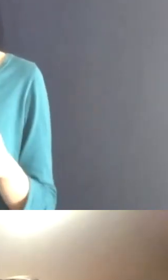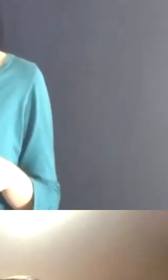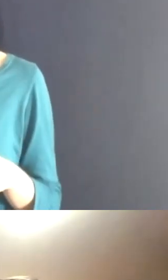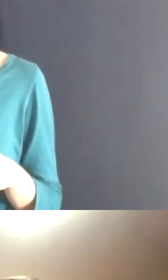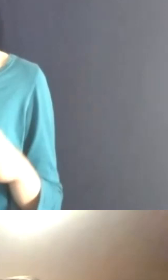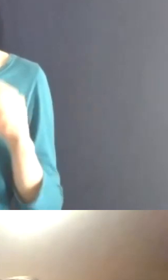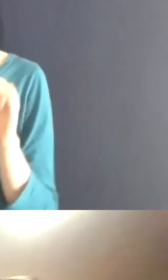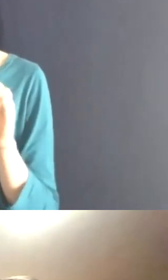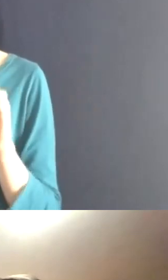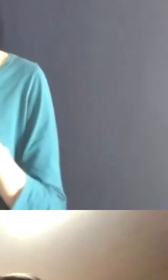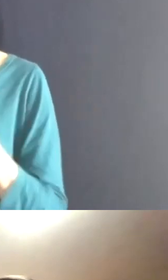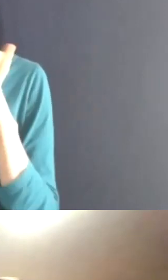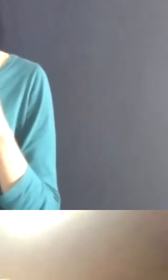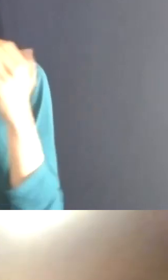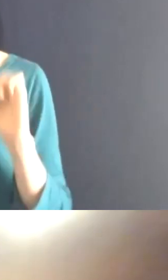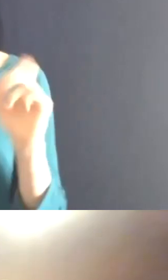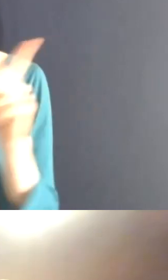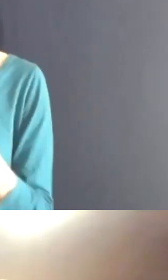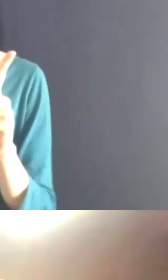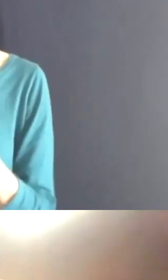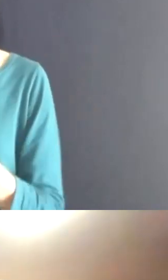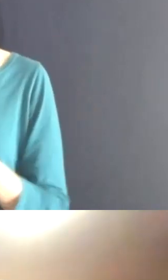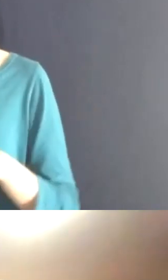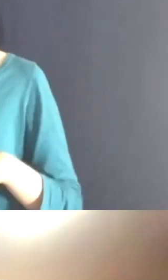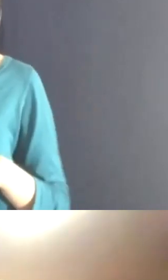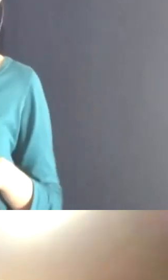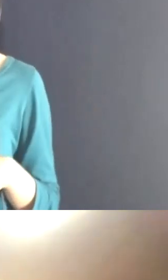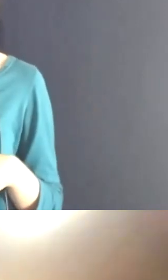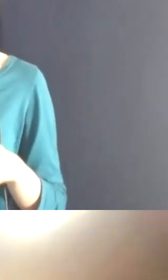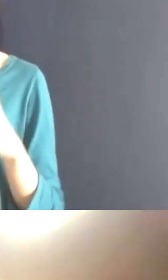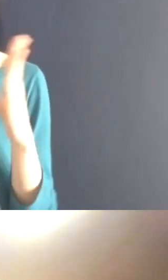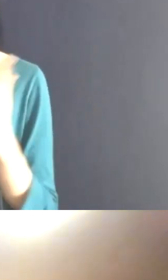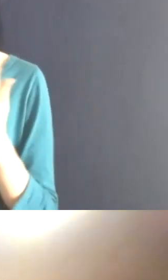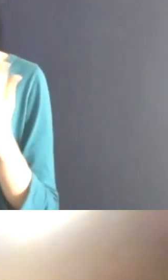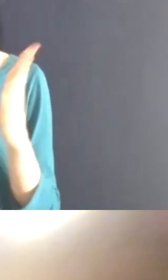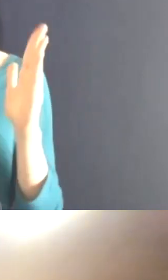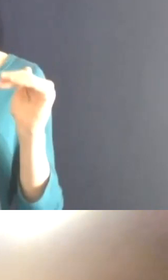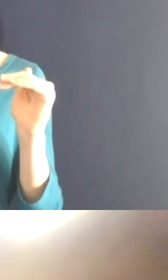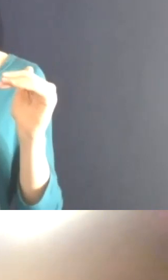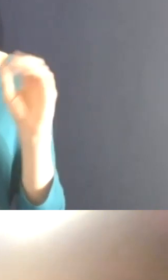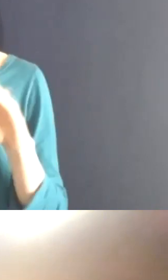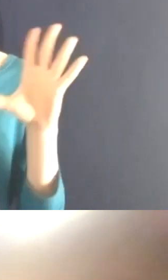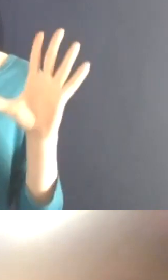that we're trying to sort out ourselves as we write rules that are hopefully clear.